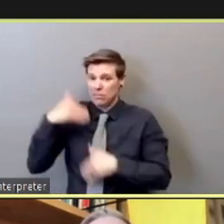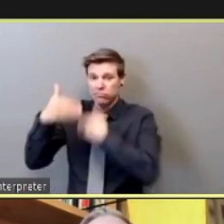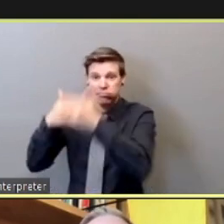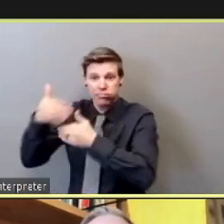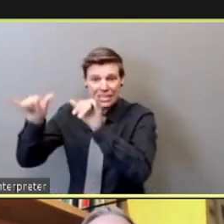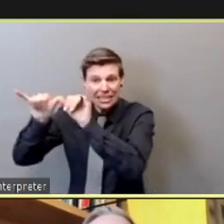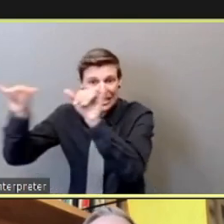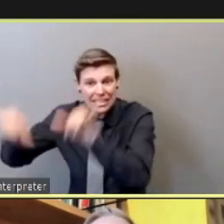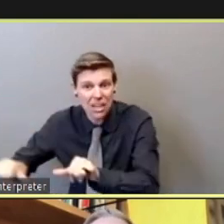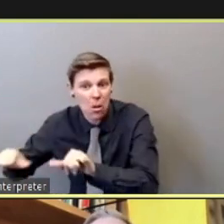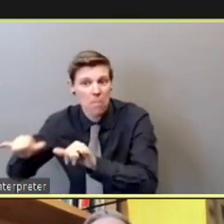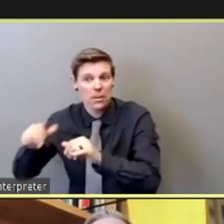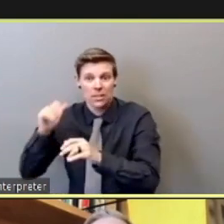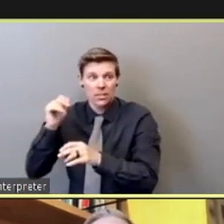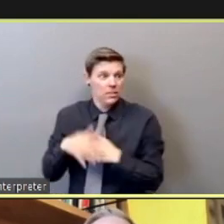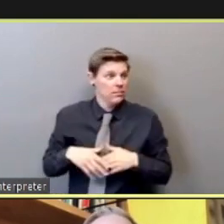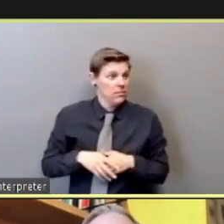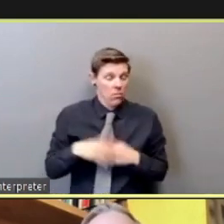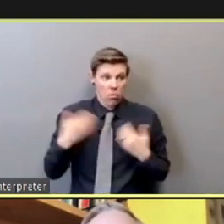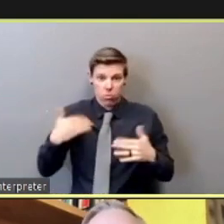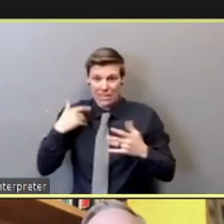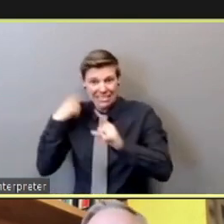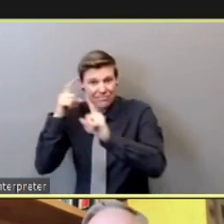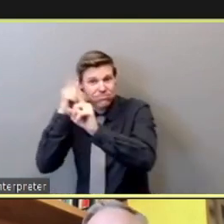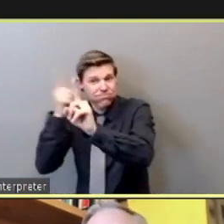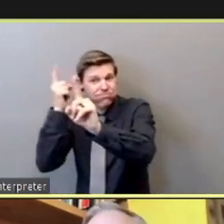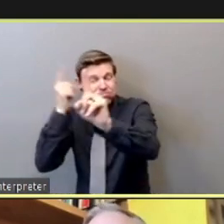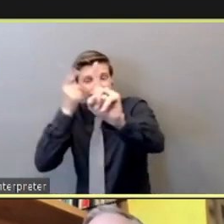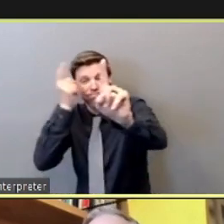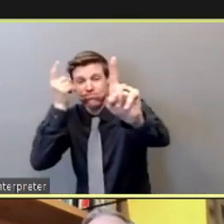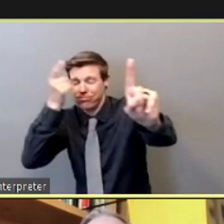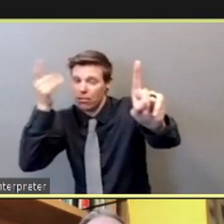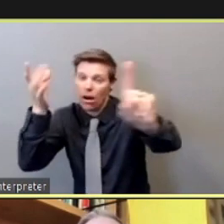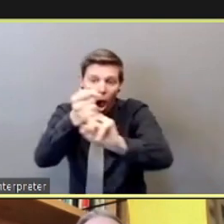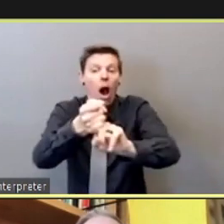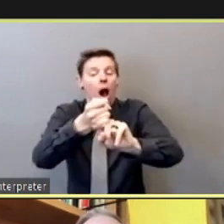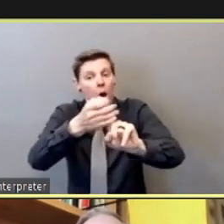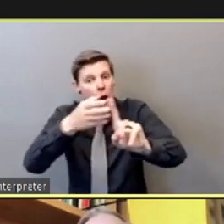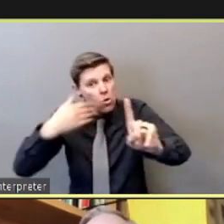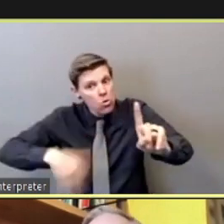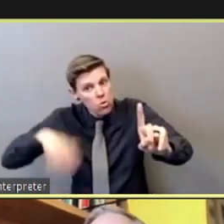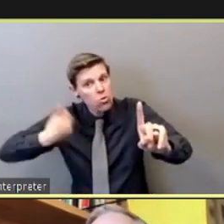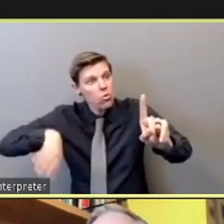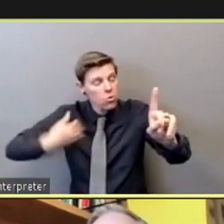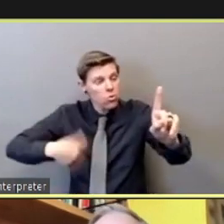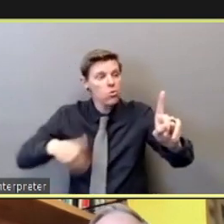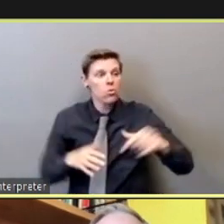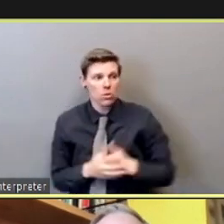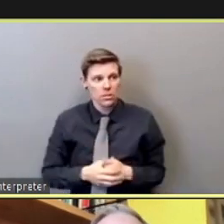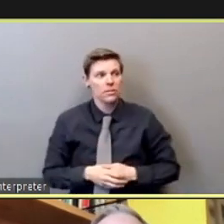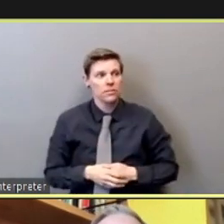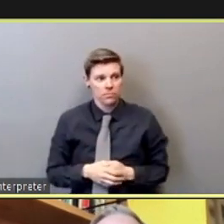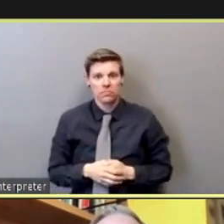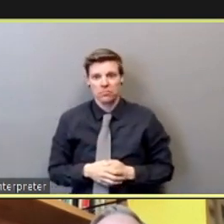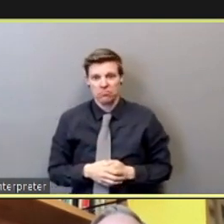highly successful, and I'm going to show you a slide that gives you a sense of how successful that is as